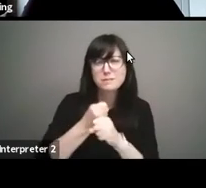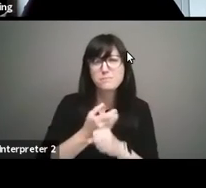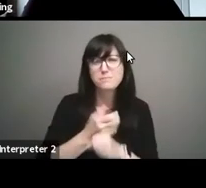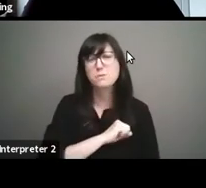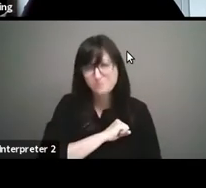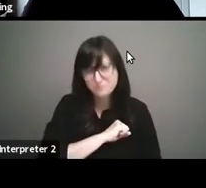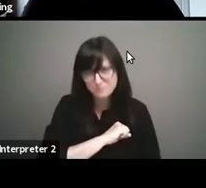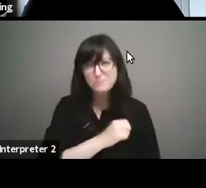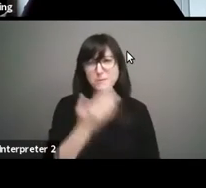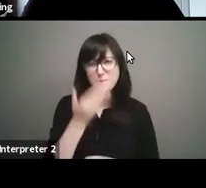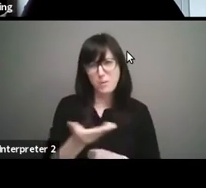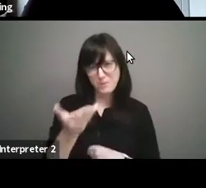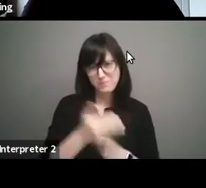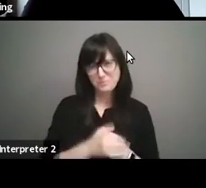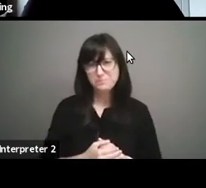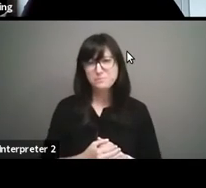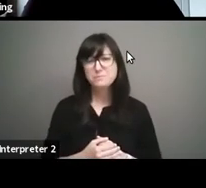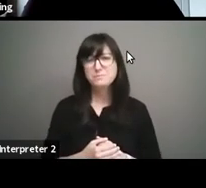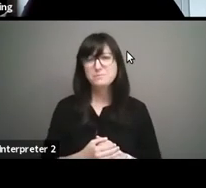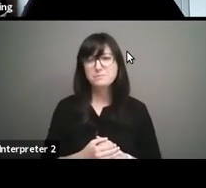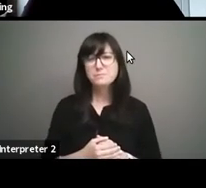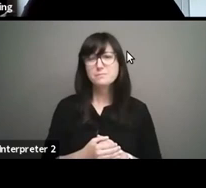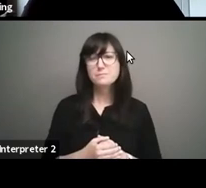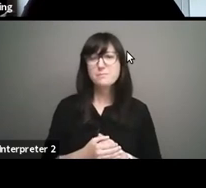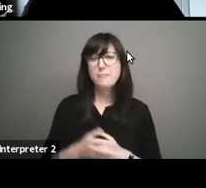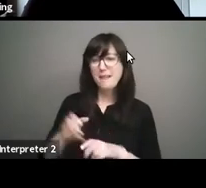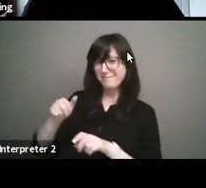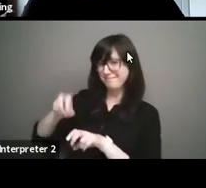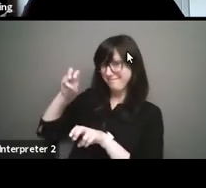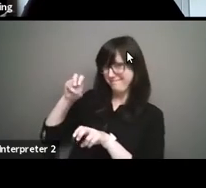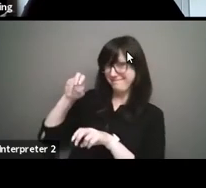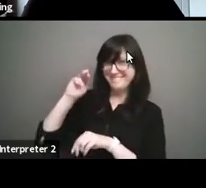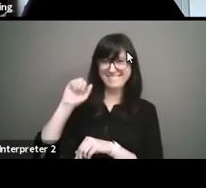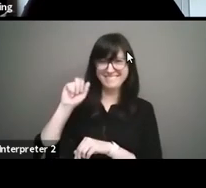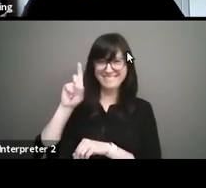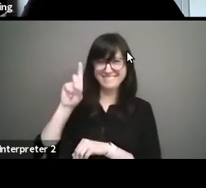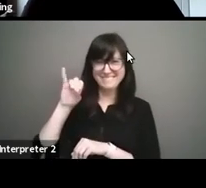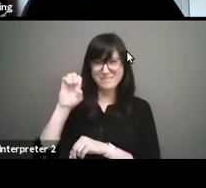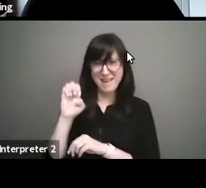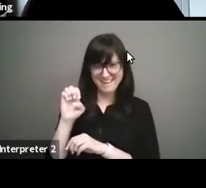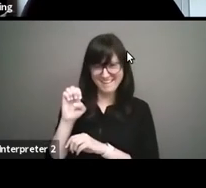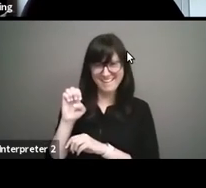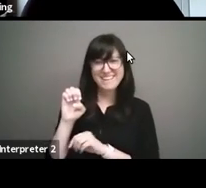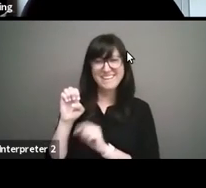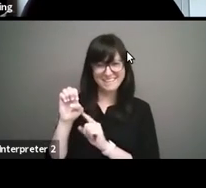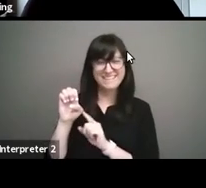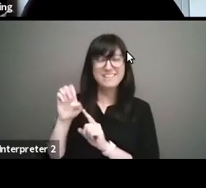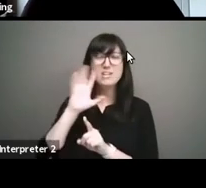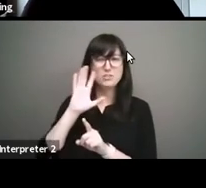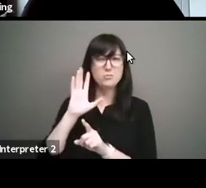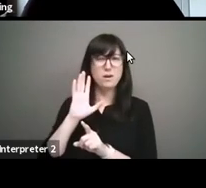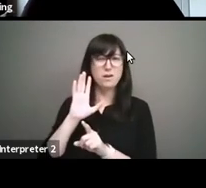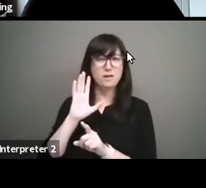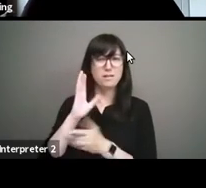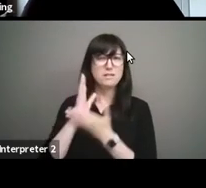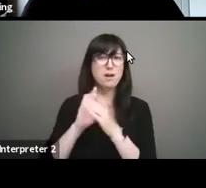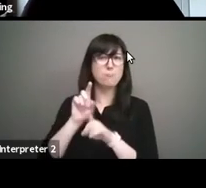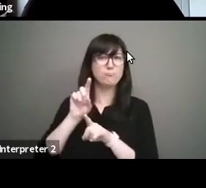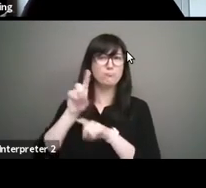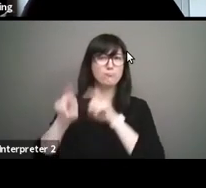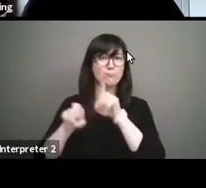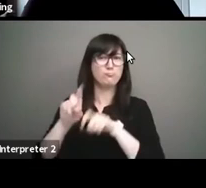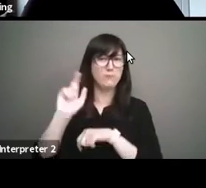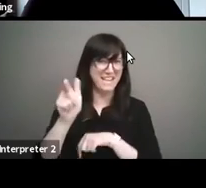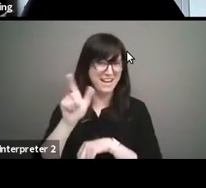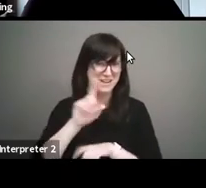for having us. And I have Maddie back here who should, Maddie is gonna answer some questions later on.